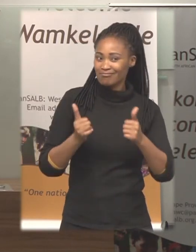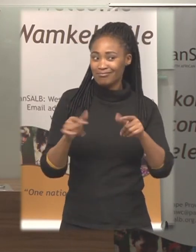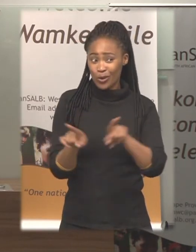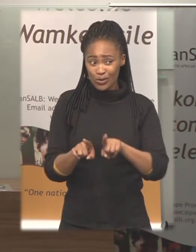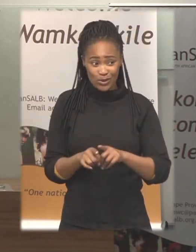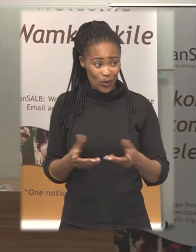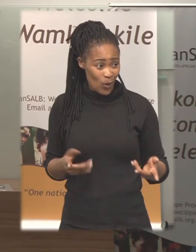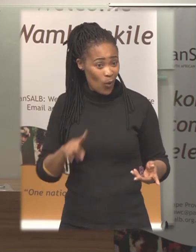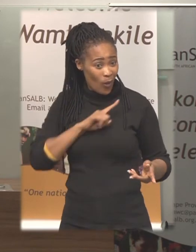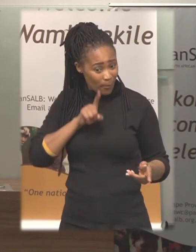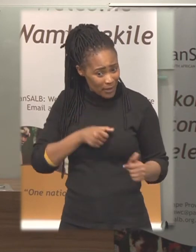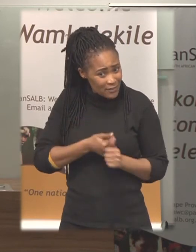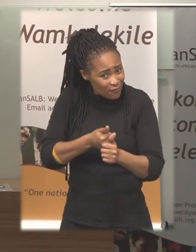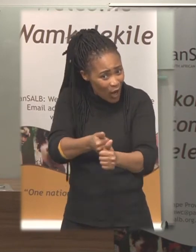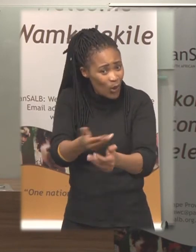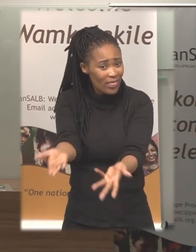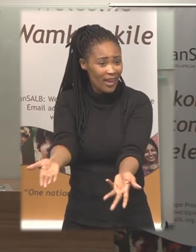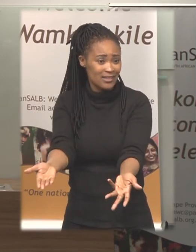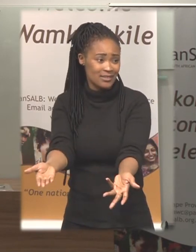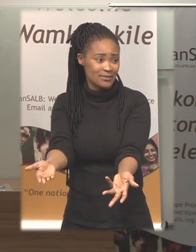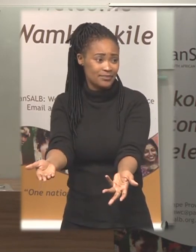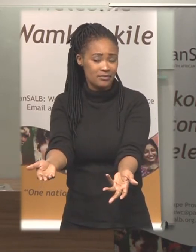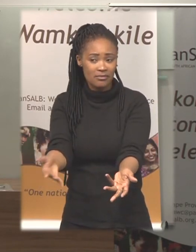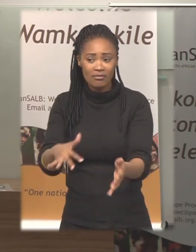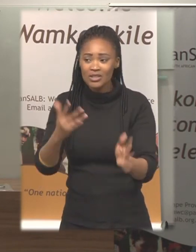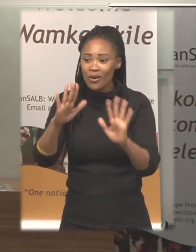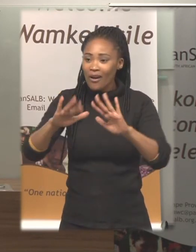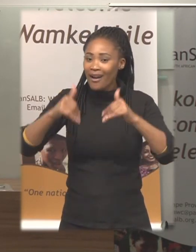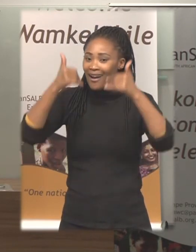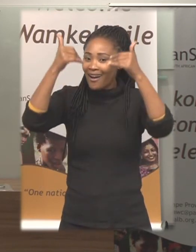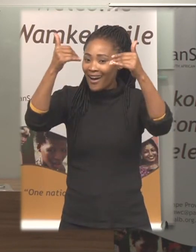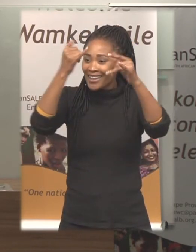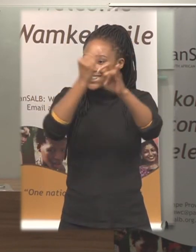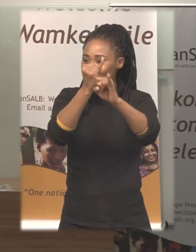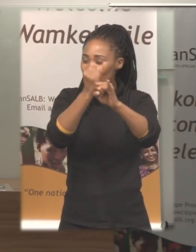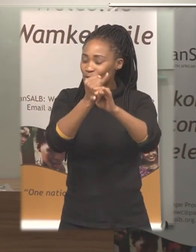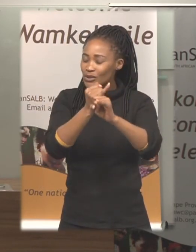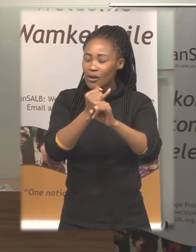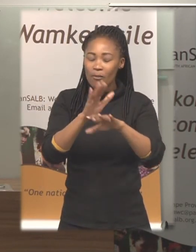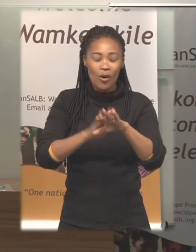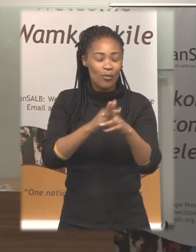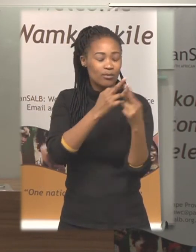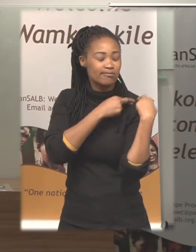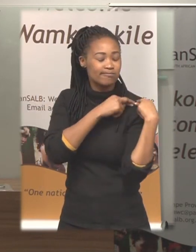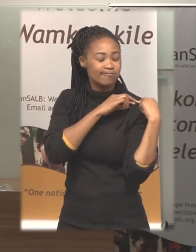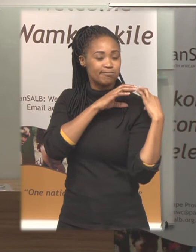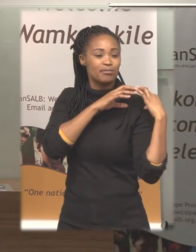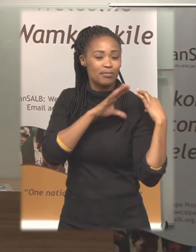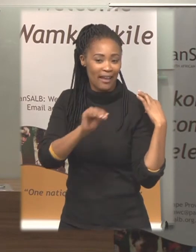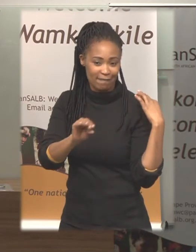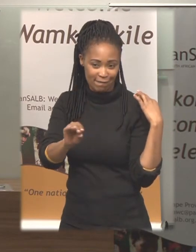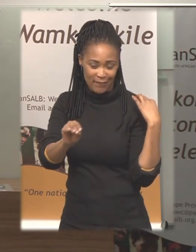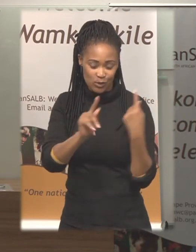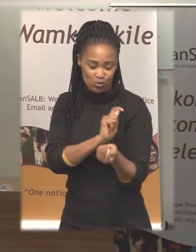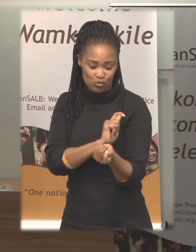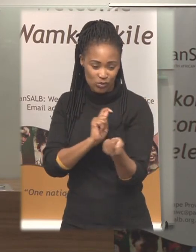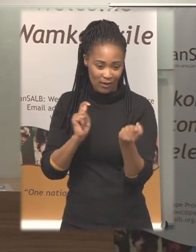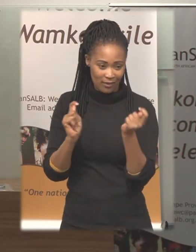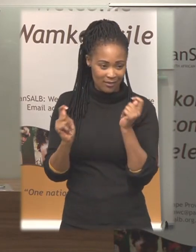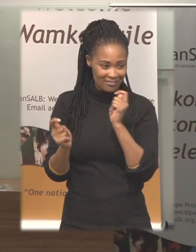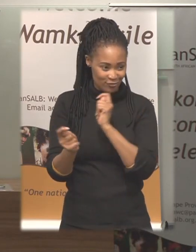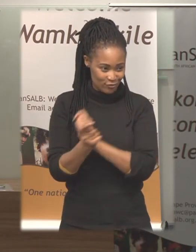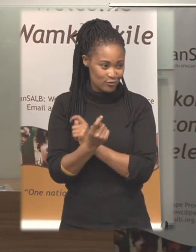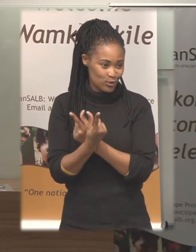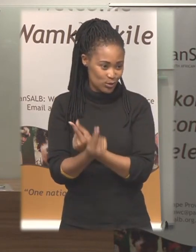the, so high status institutions have even more responsibility, I think, in actually making changes